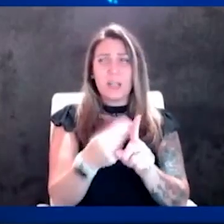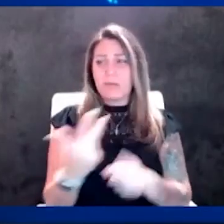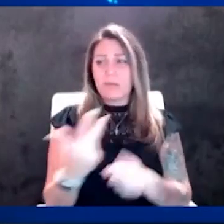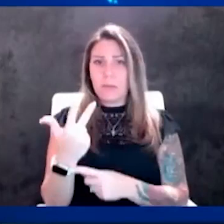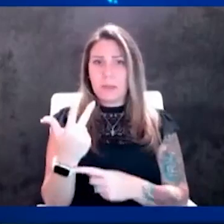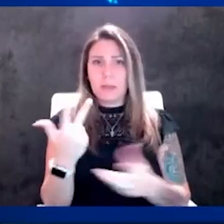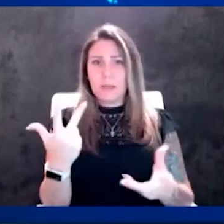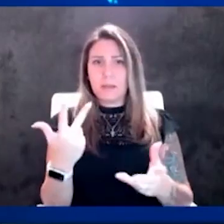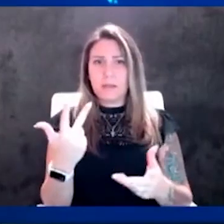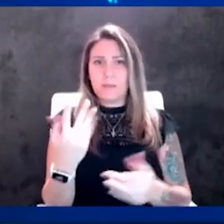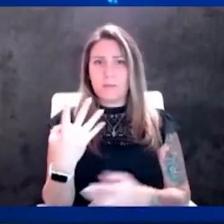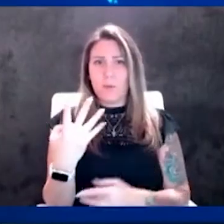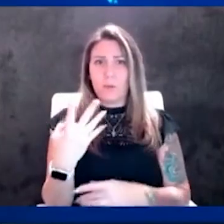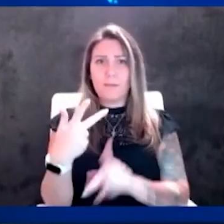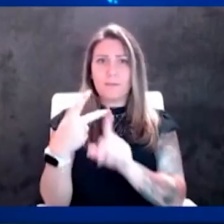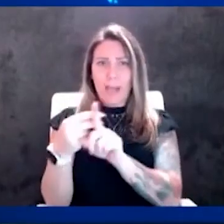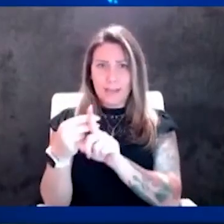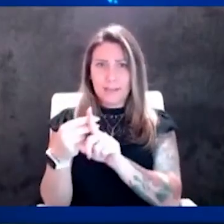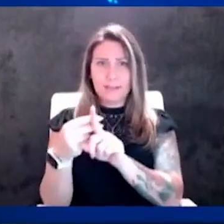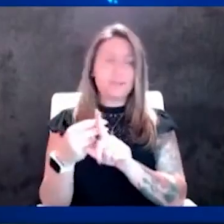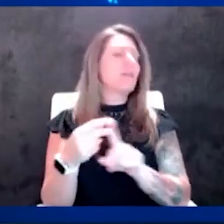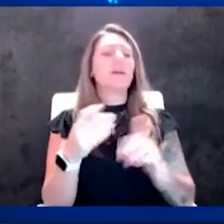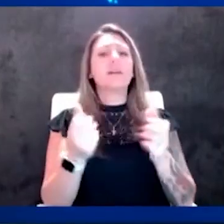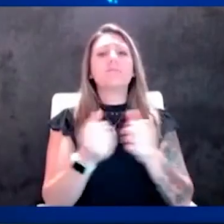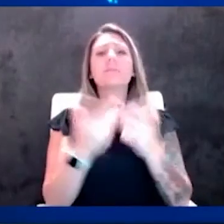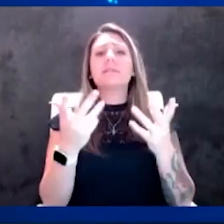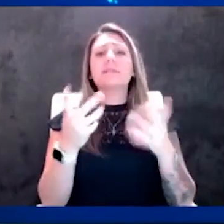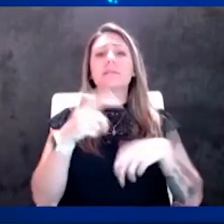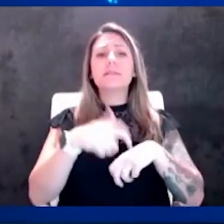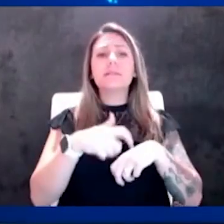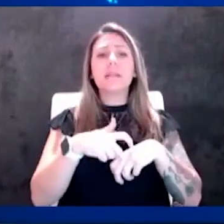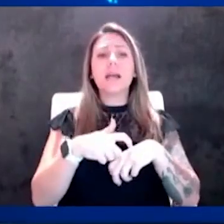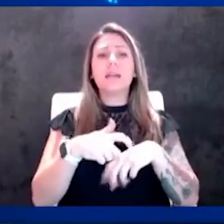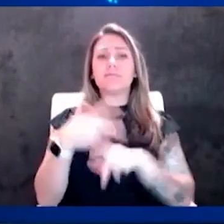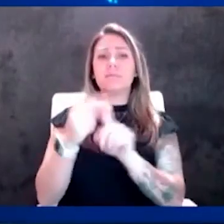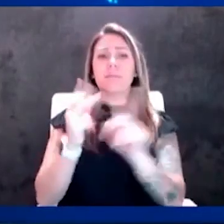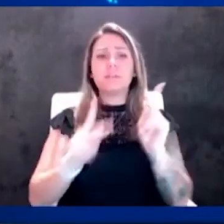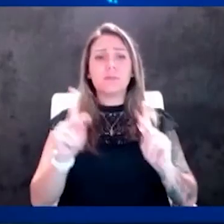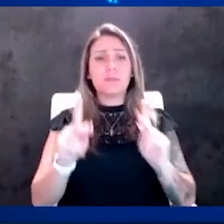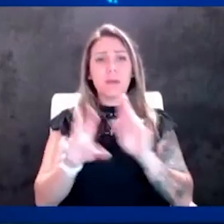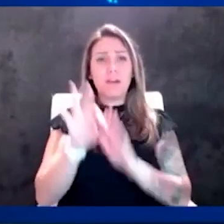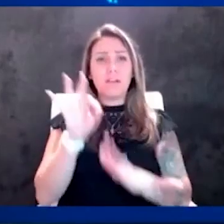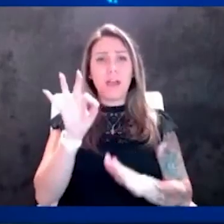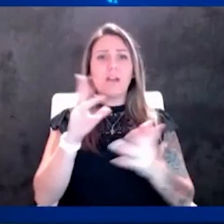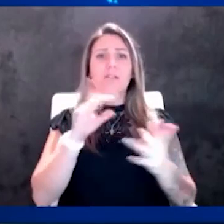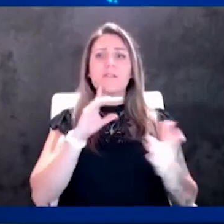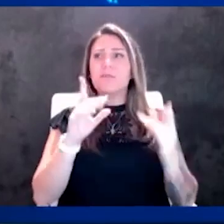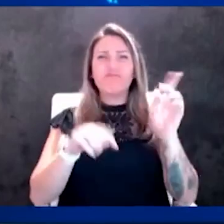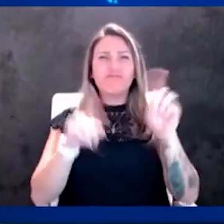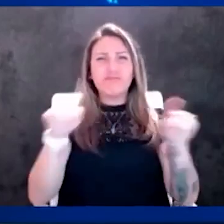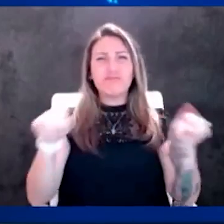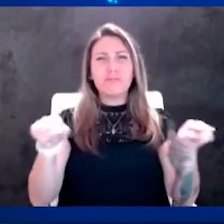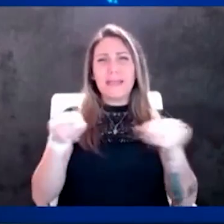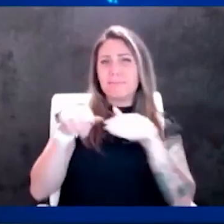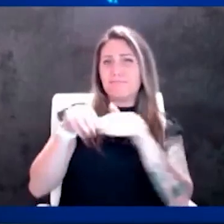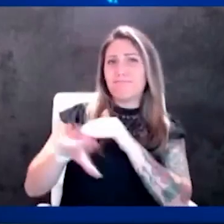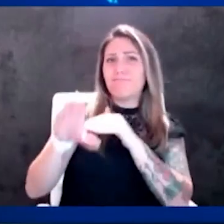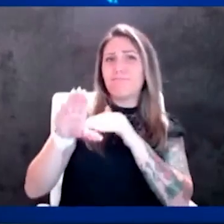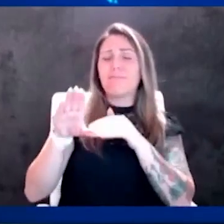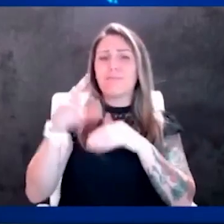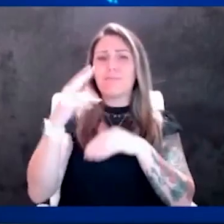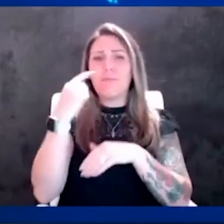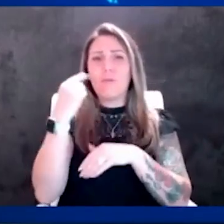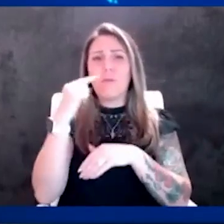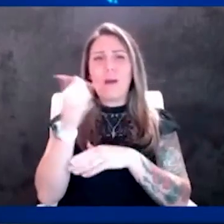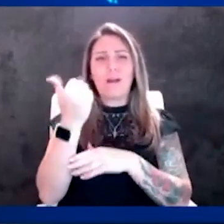4 are vaccinated. And many times our vaccinated people are being found on random admission testing. They're here for another reason.